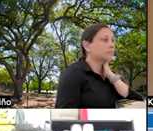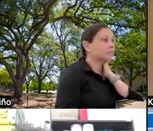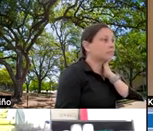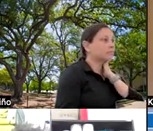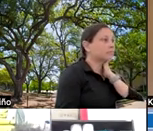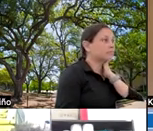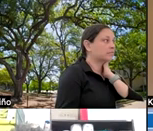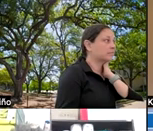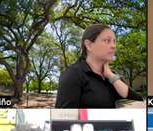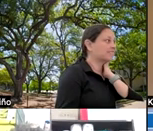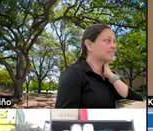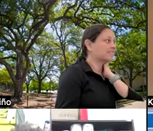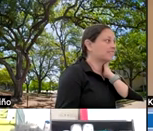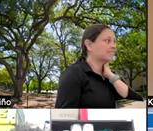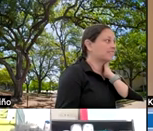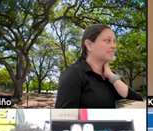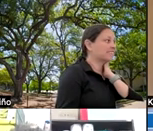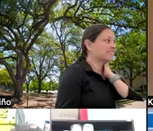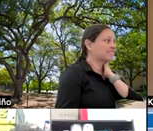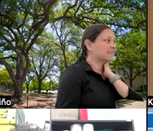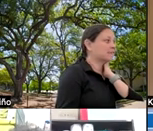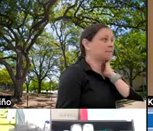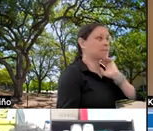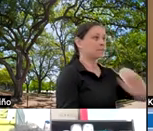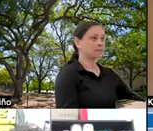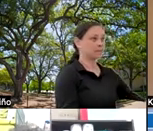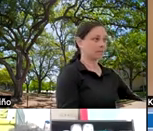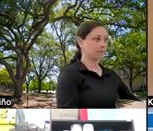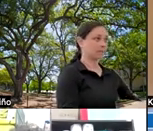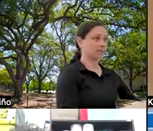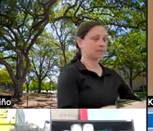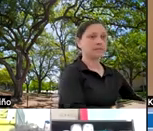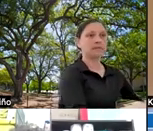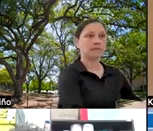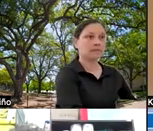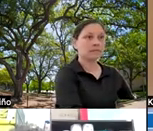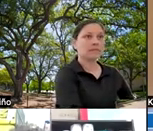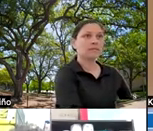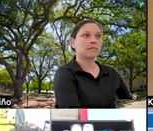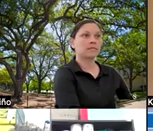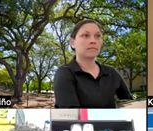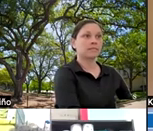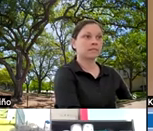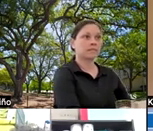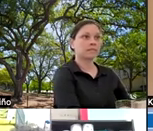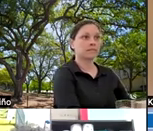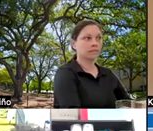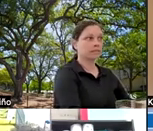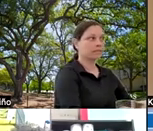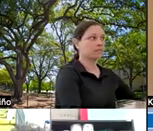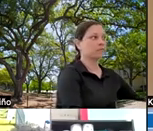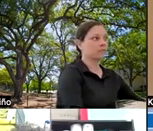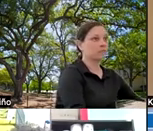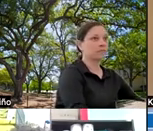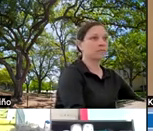Megan, sorry. That's okay. I think in addition to focusing on who's in the